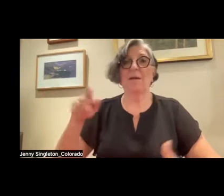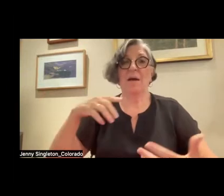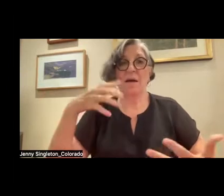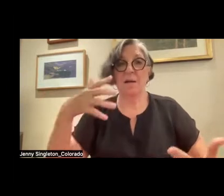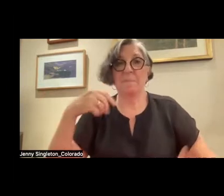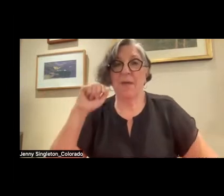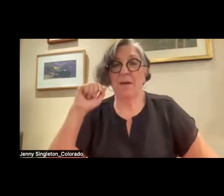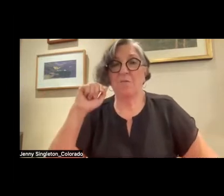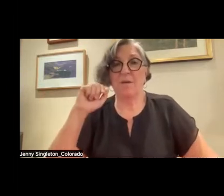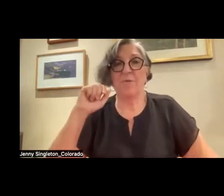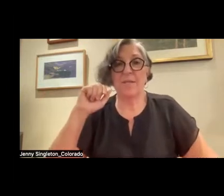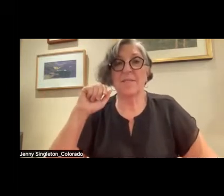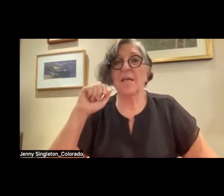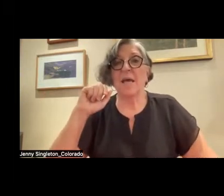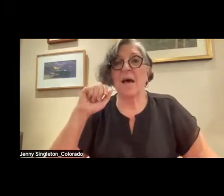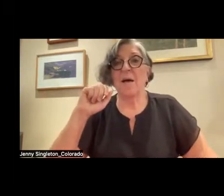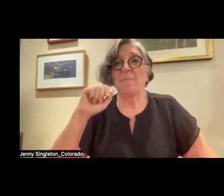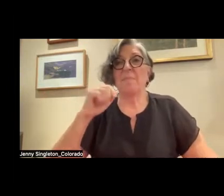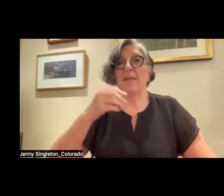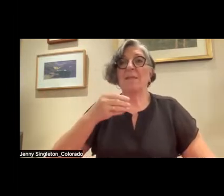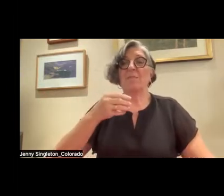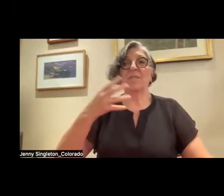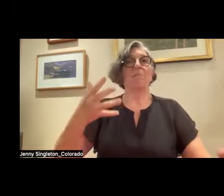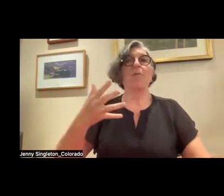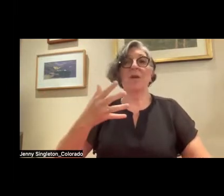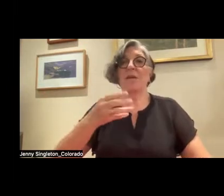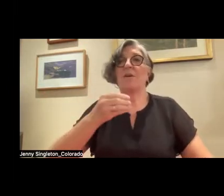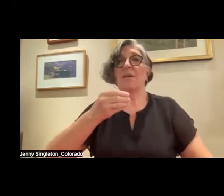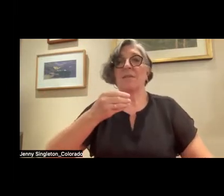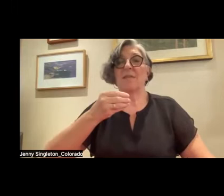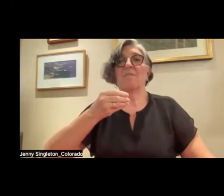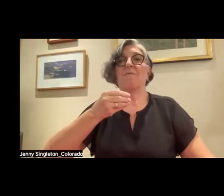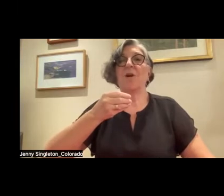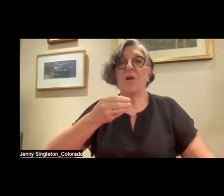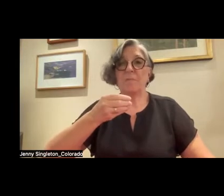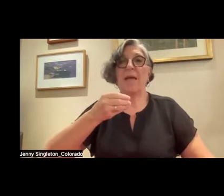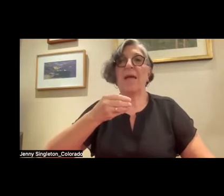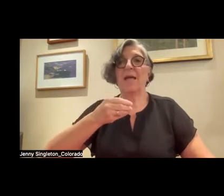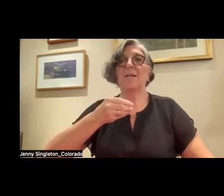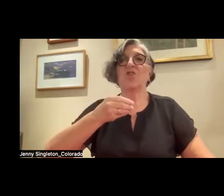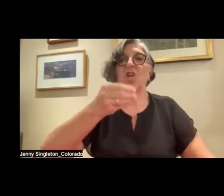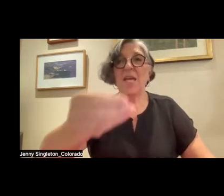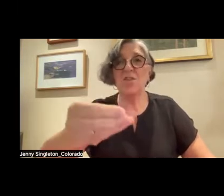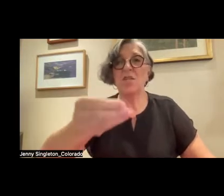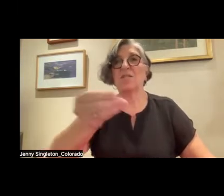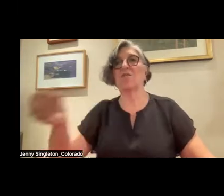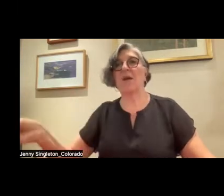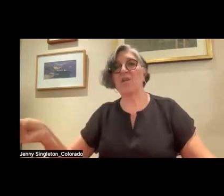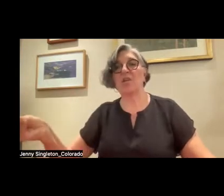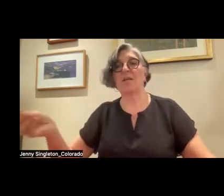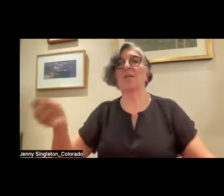three reference. But what's important here is that the verb can change